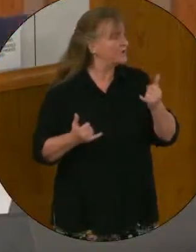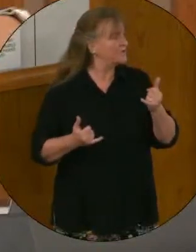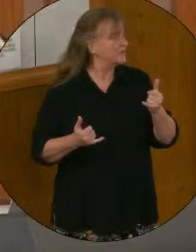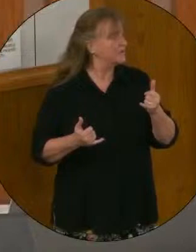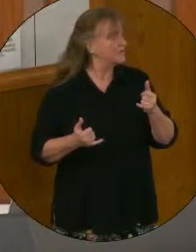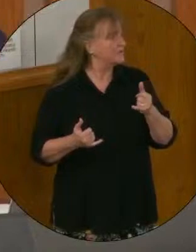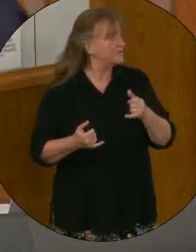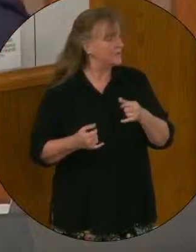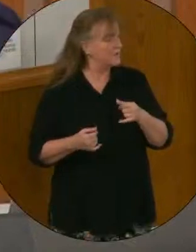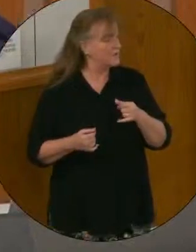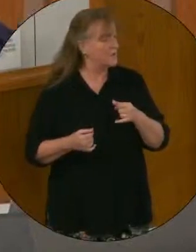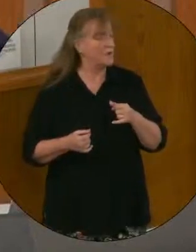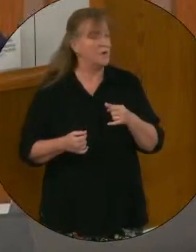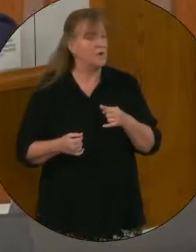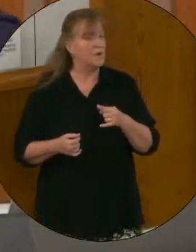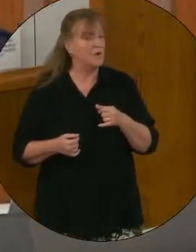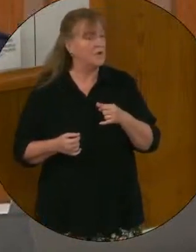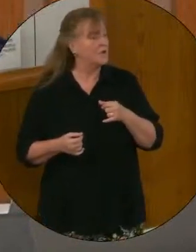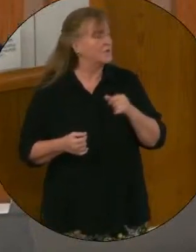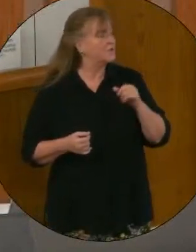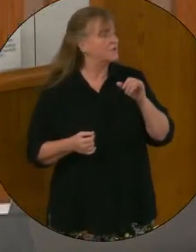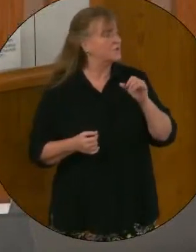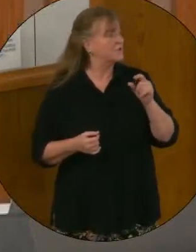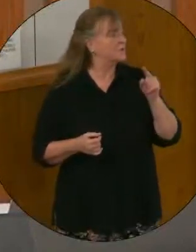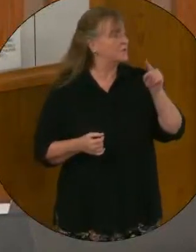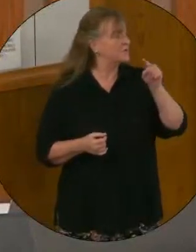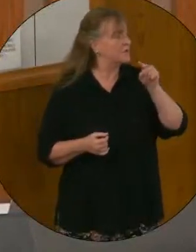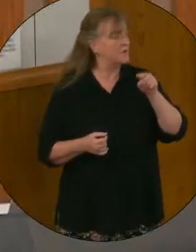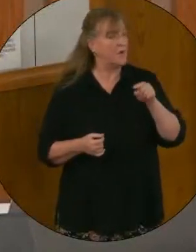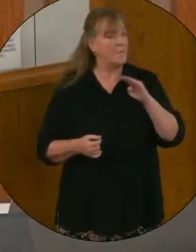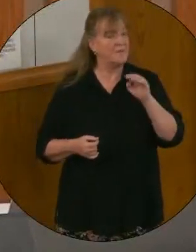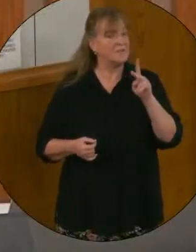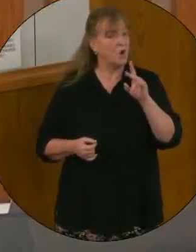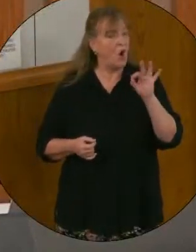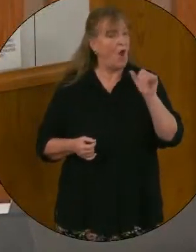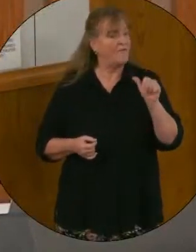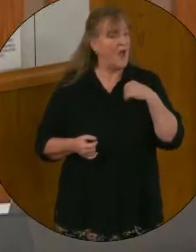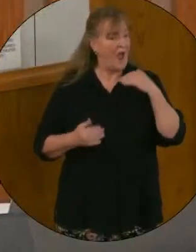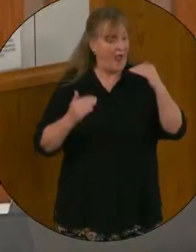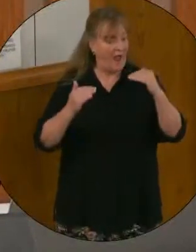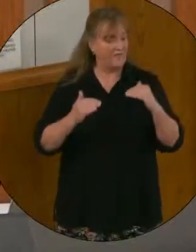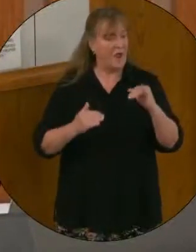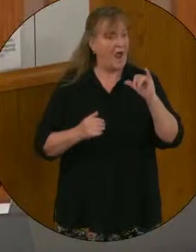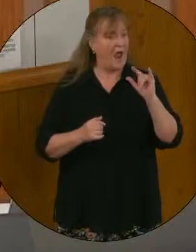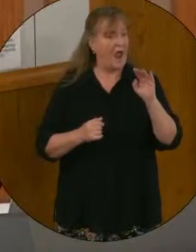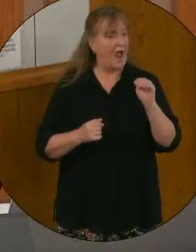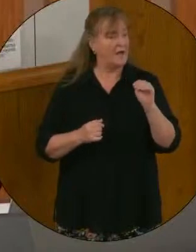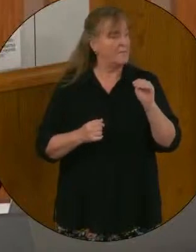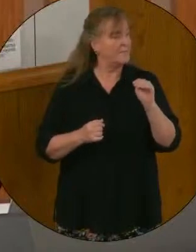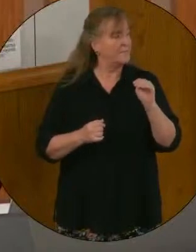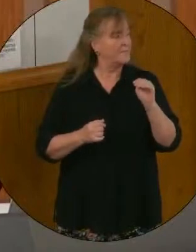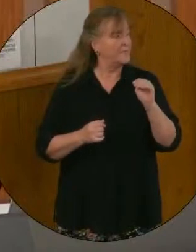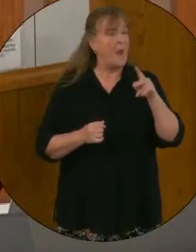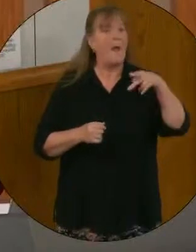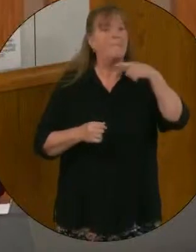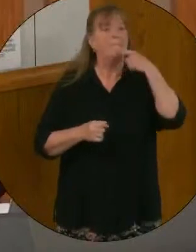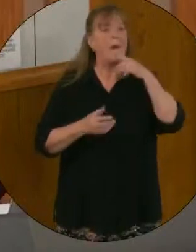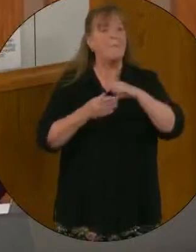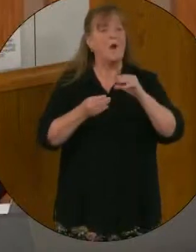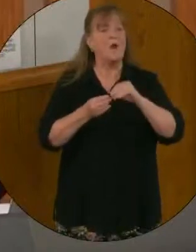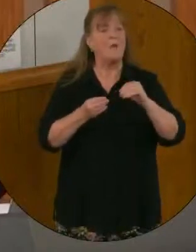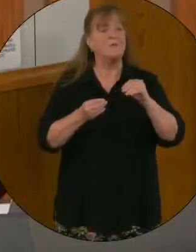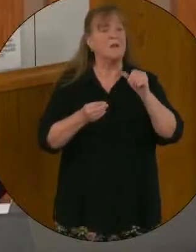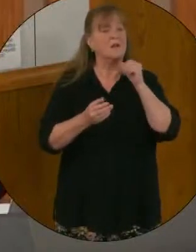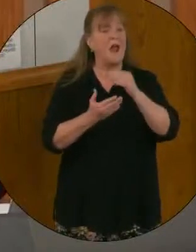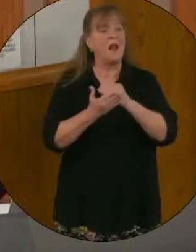Hi, welcome. What's your name? Ms. Pompa, I have you under items, public comment on items not